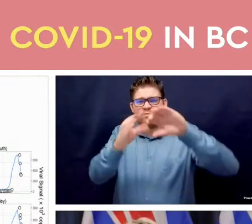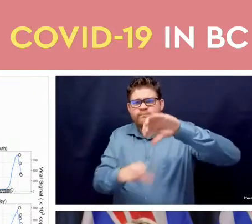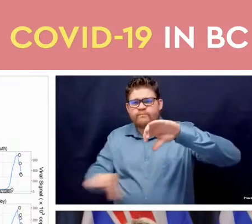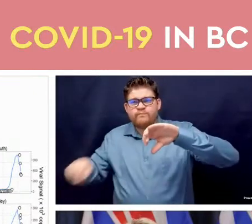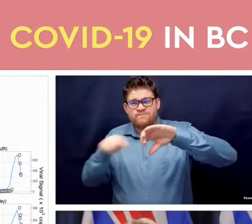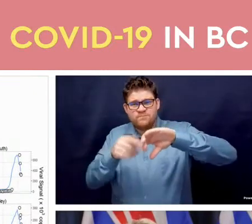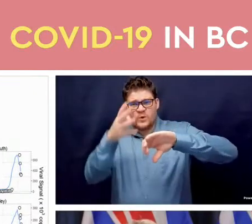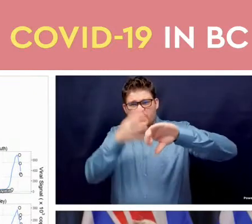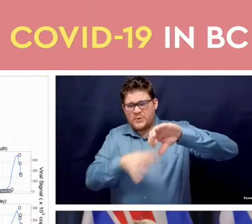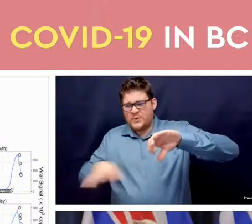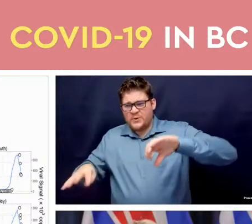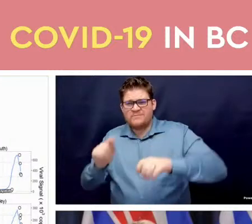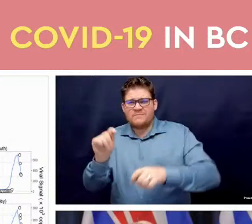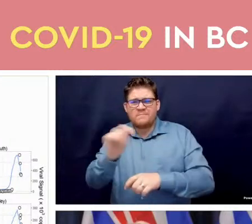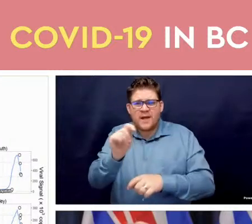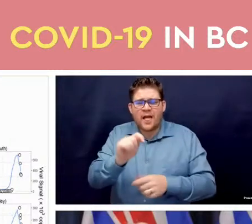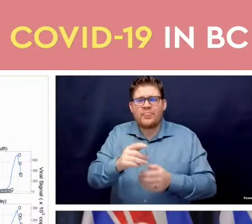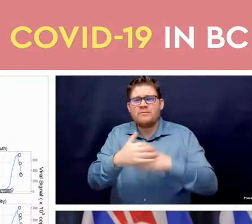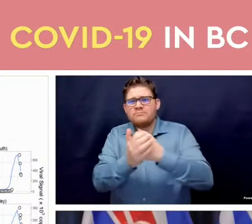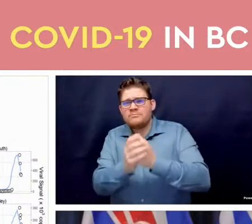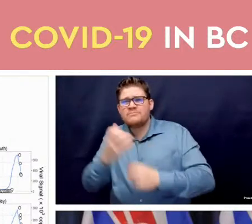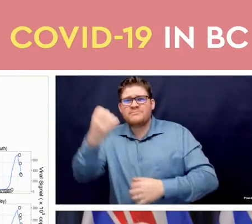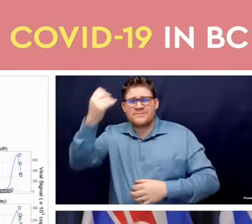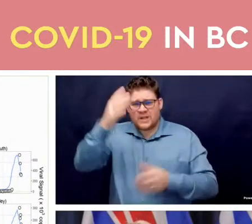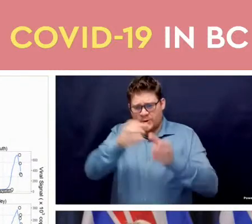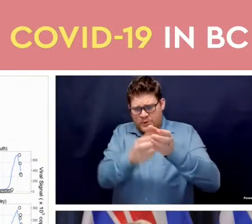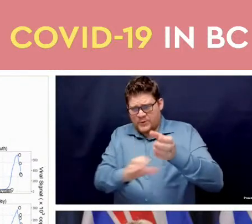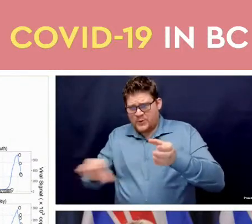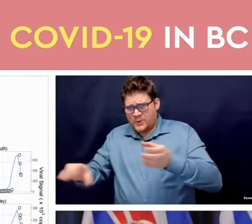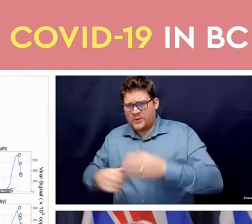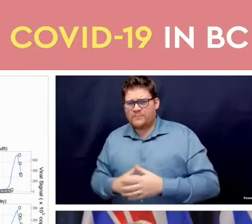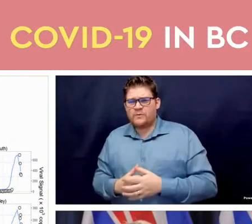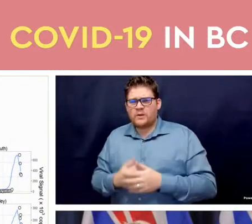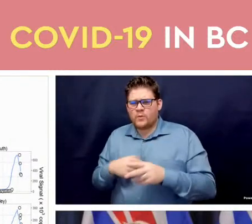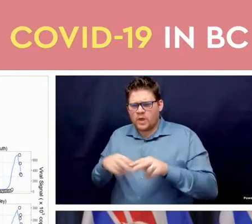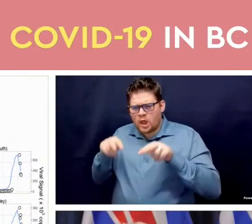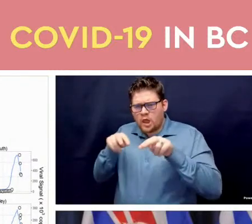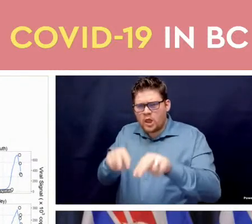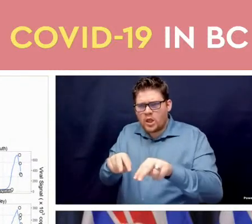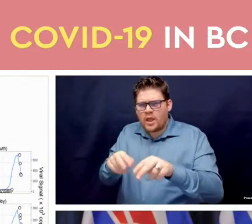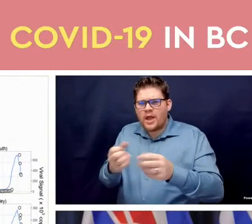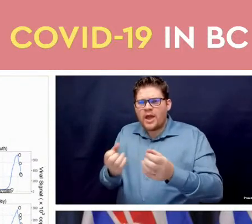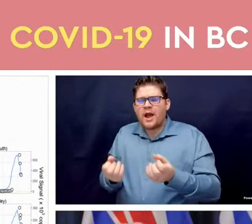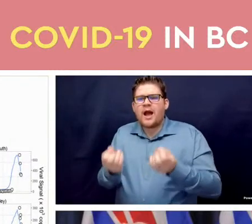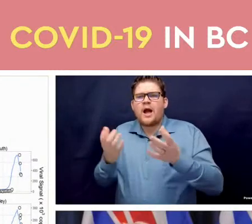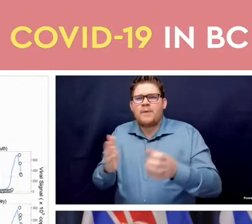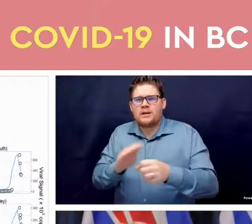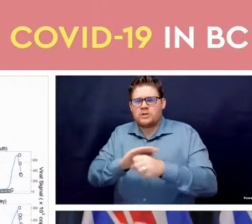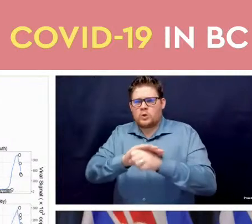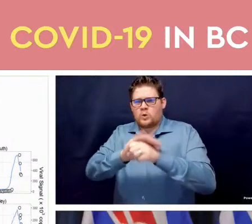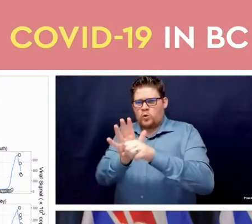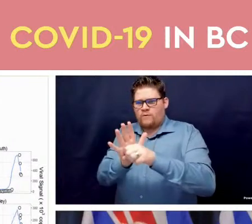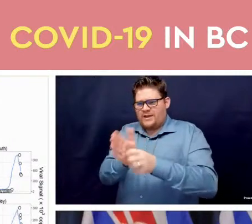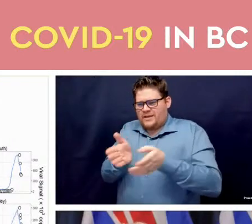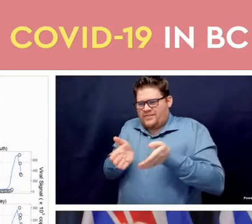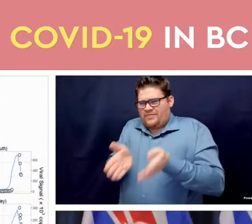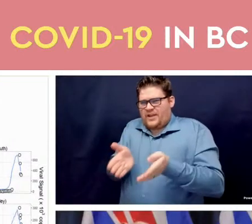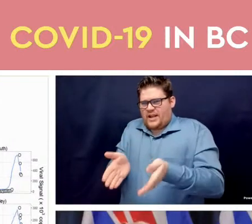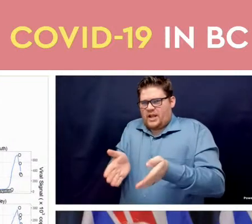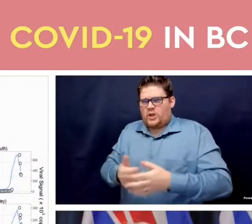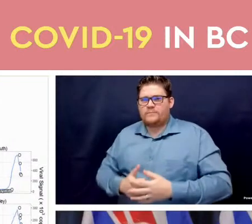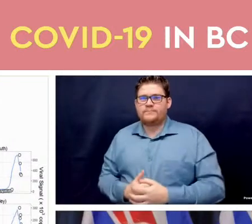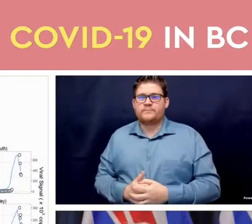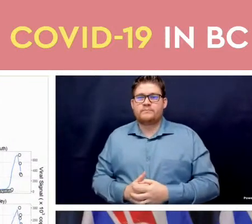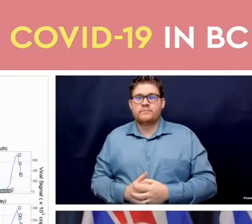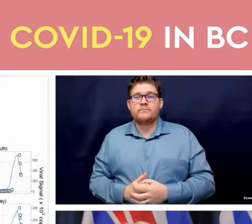a barometer of how much virus is in a community. And we see that it follows quite closely to peaks that